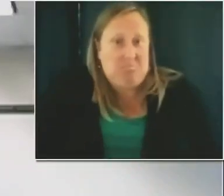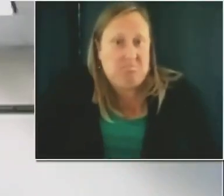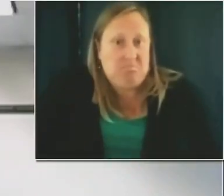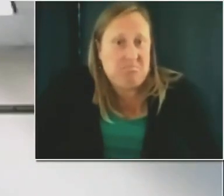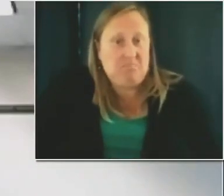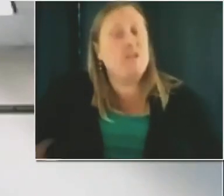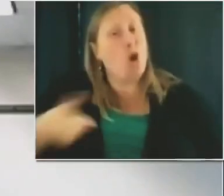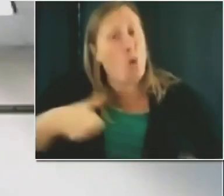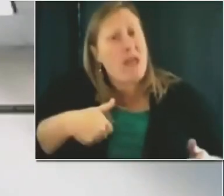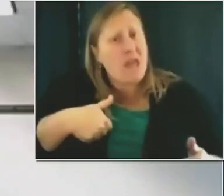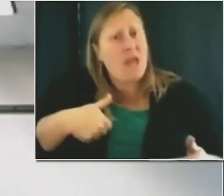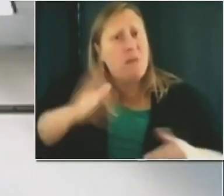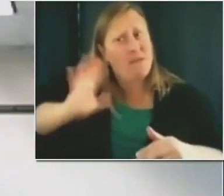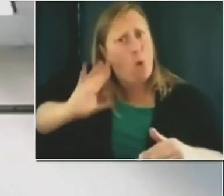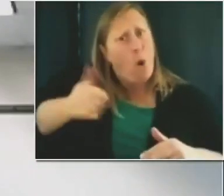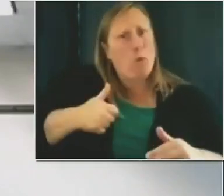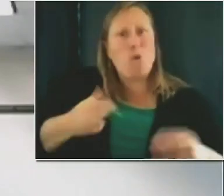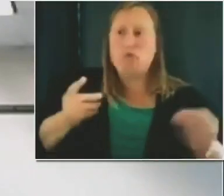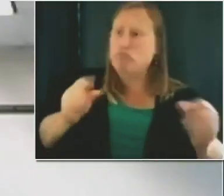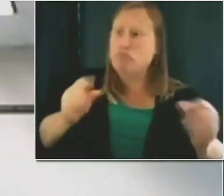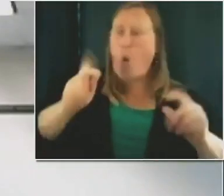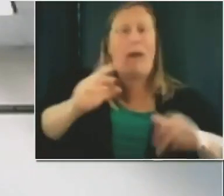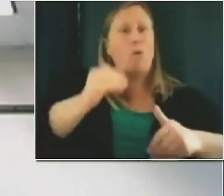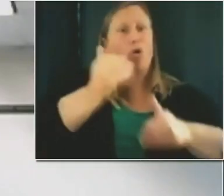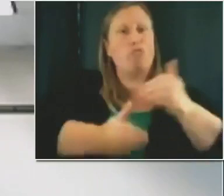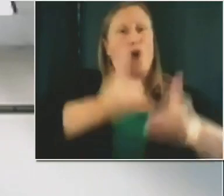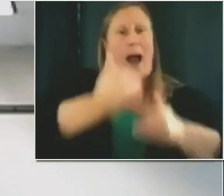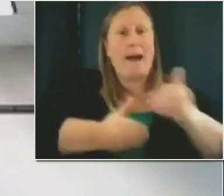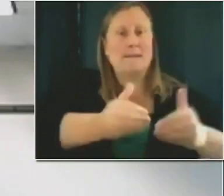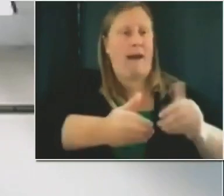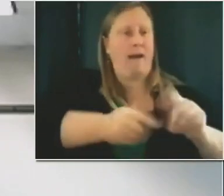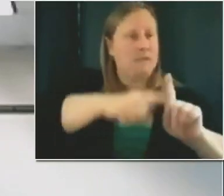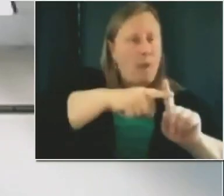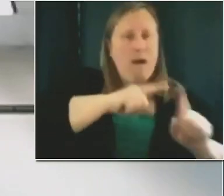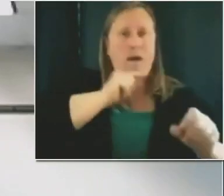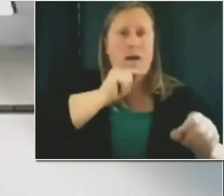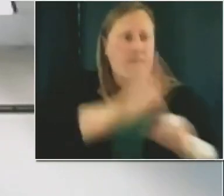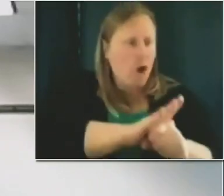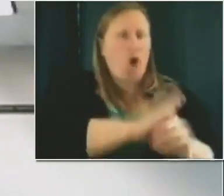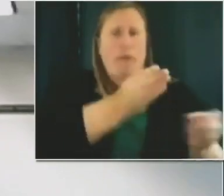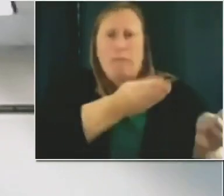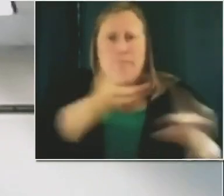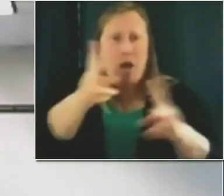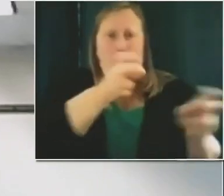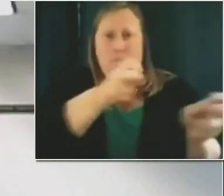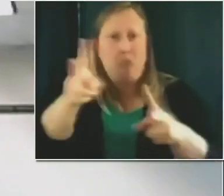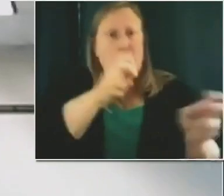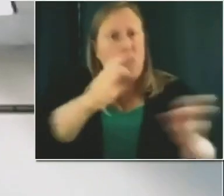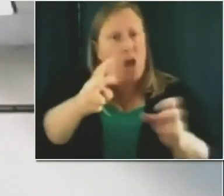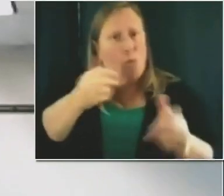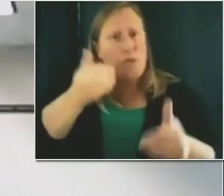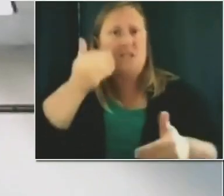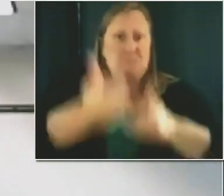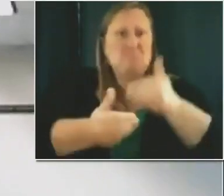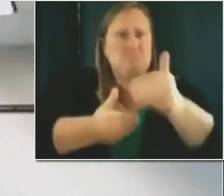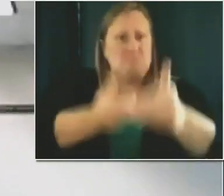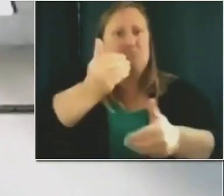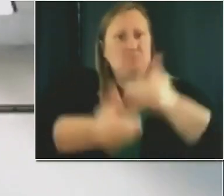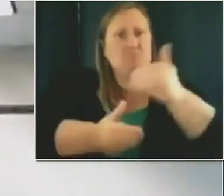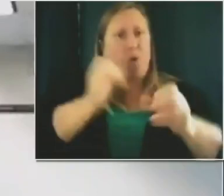into the active area of WEDS. In that time that we saw the rise in cases and a